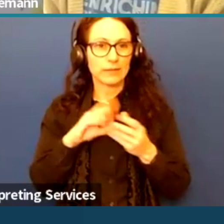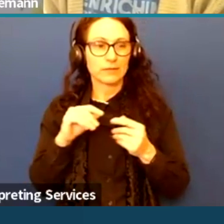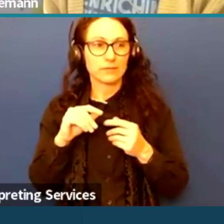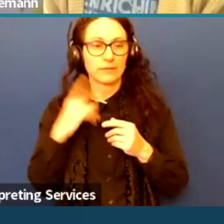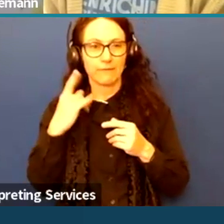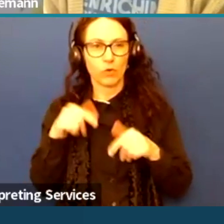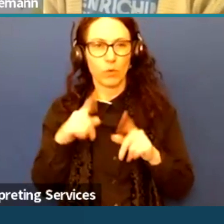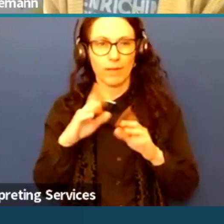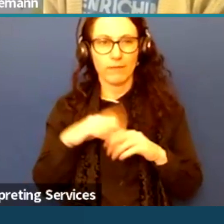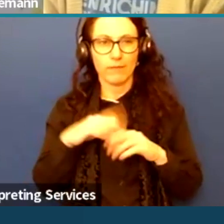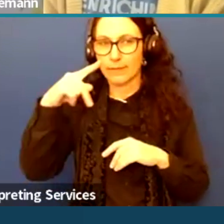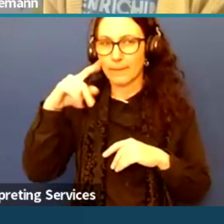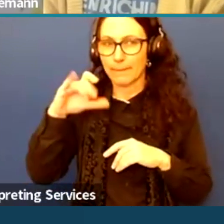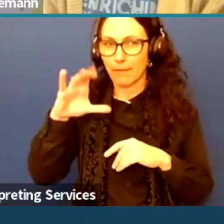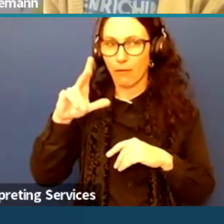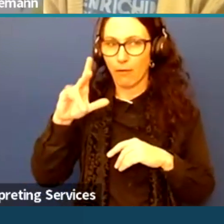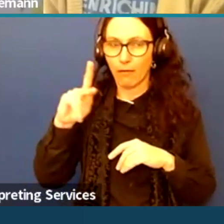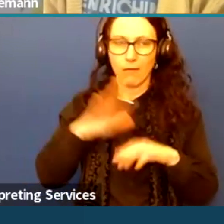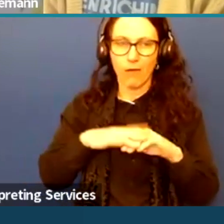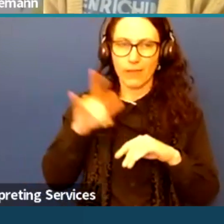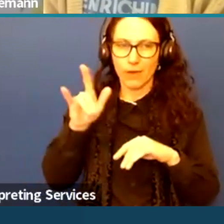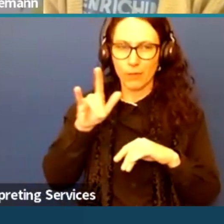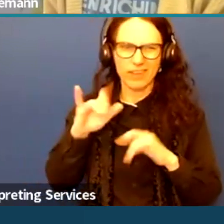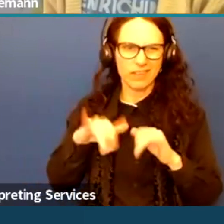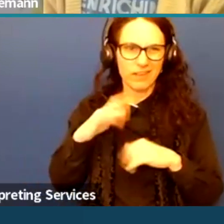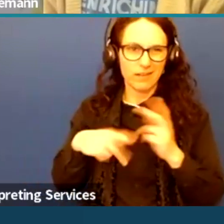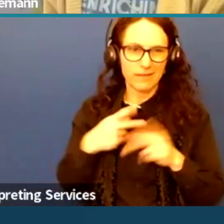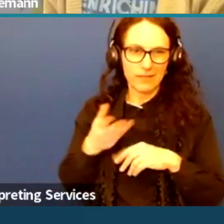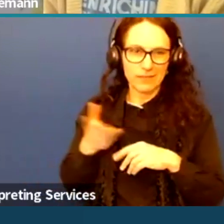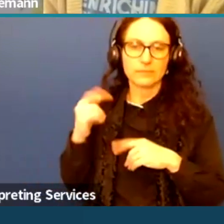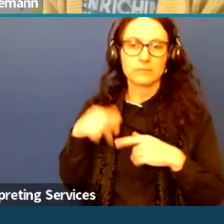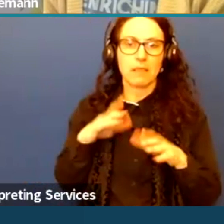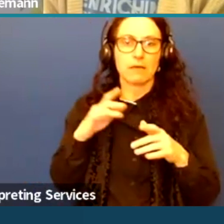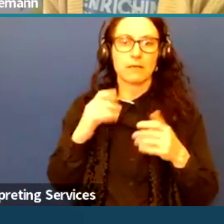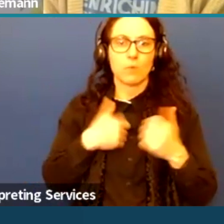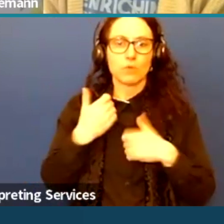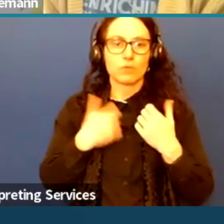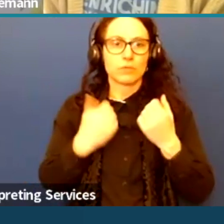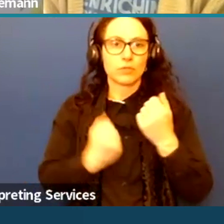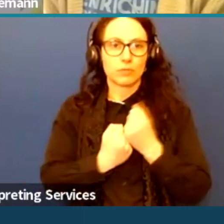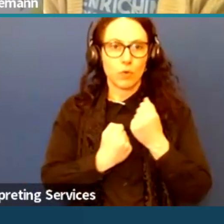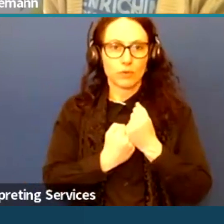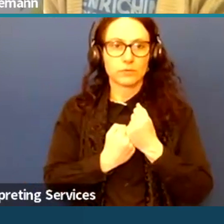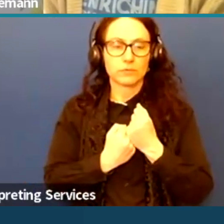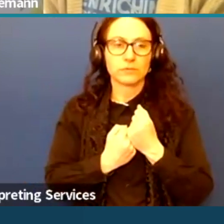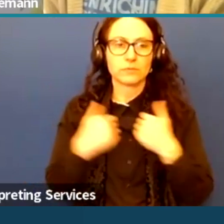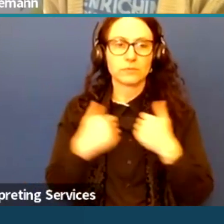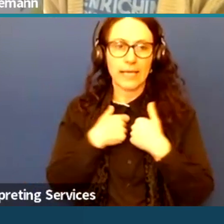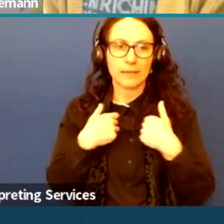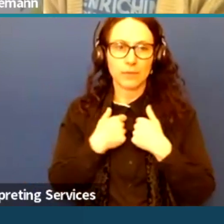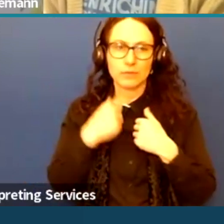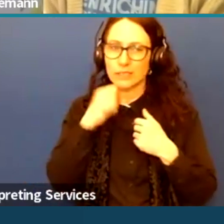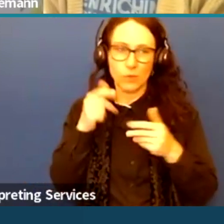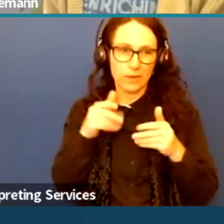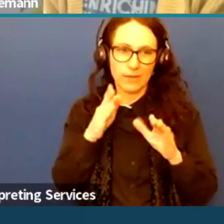of the peacock on the airplane, that sort of thing. That's when they were letting emotional support animals fly. They no longer allow that after